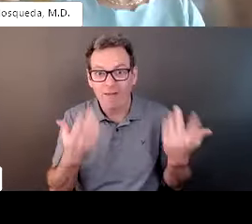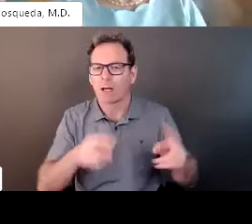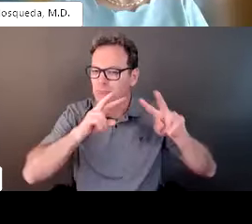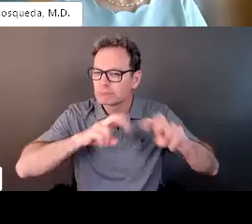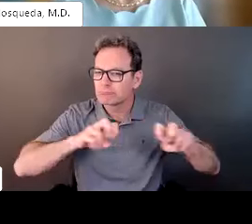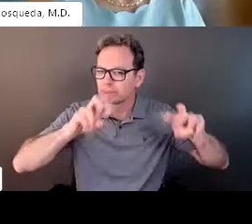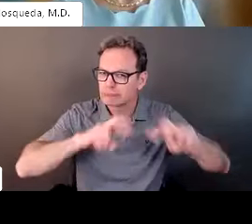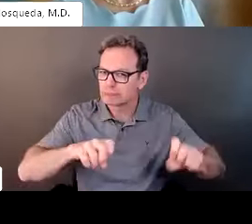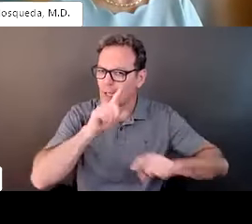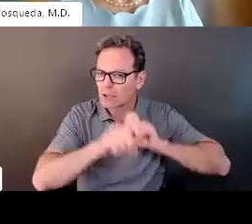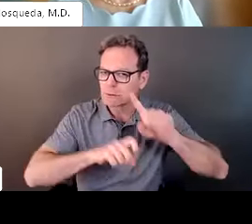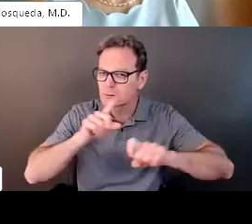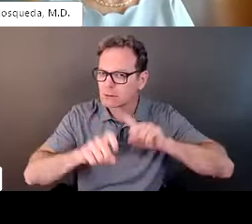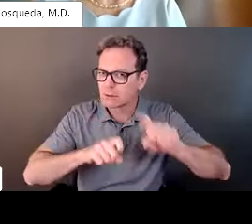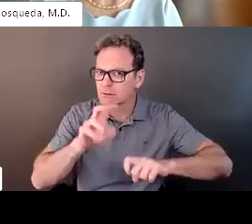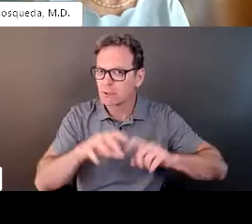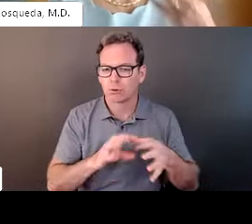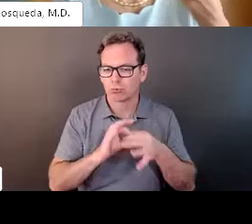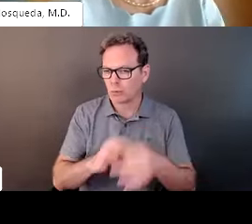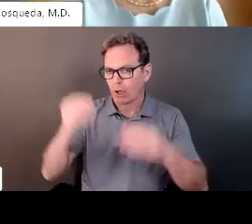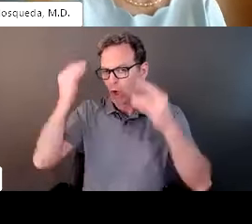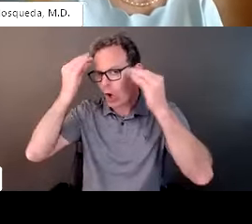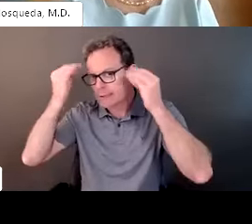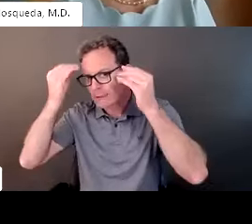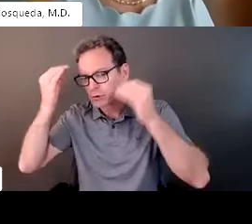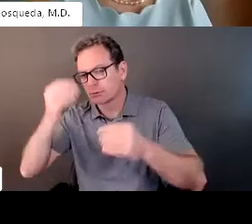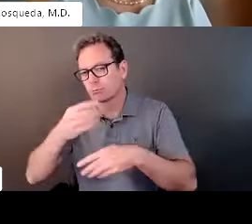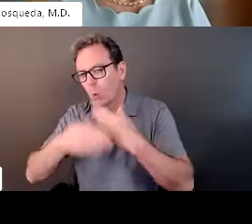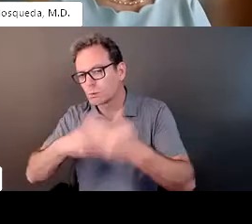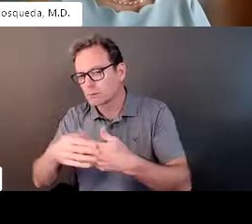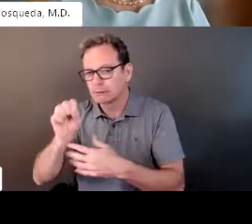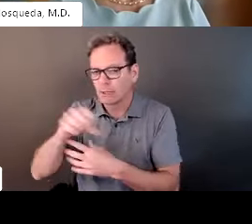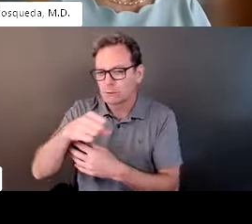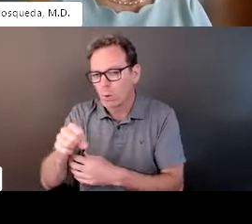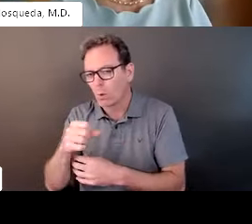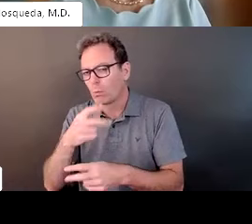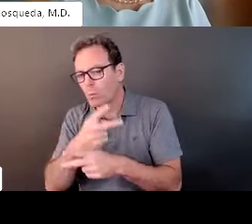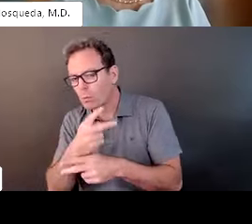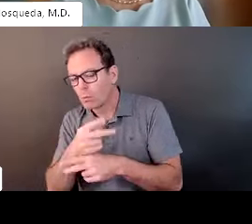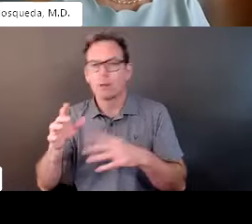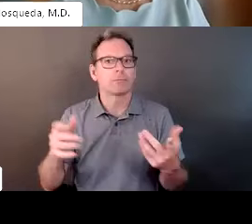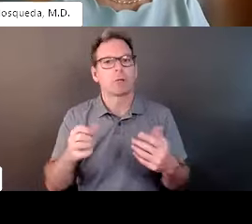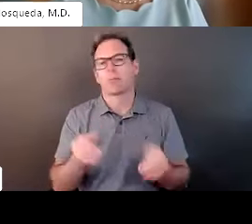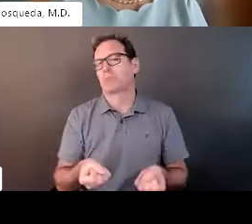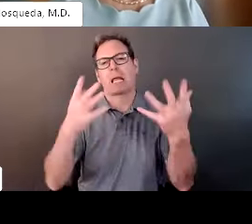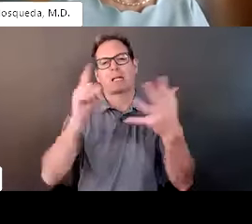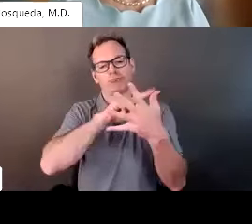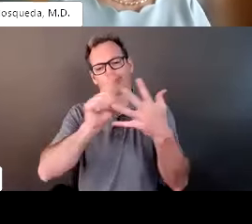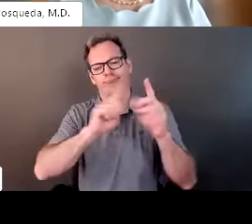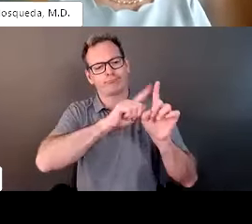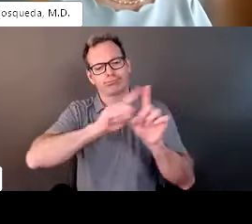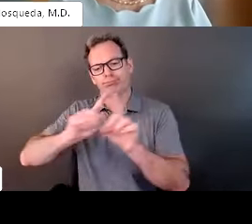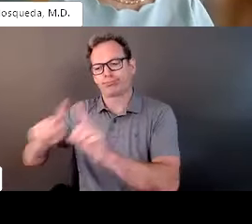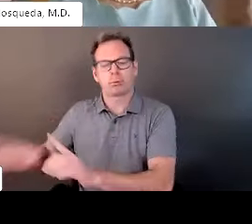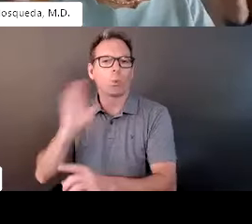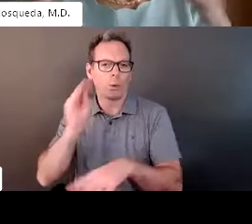there issues related to cognition, etc.? There's a lot of contextual factors that come into play. And we'll talk at the very